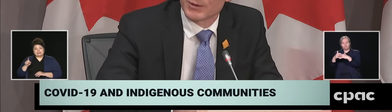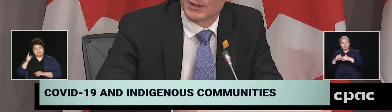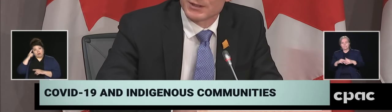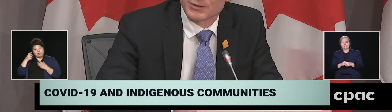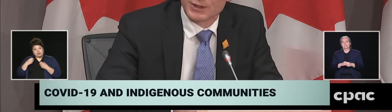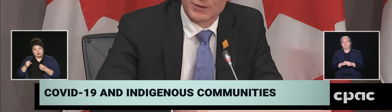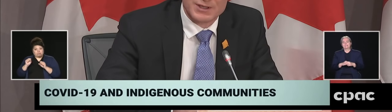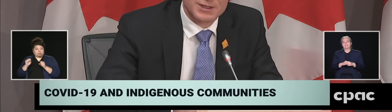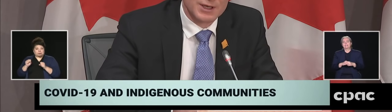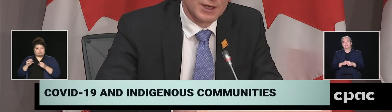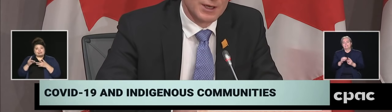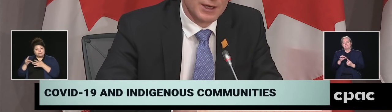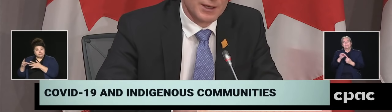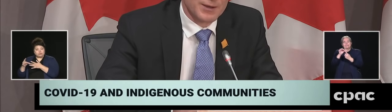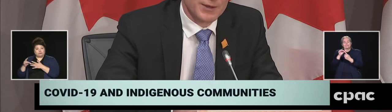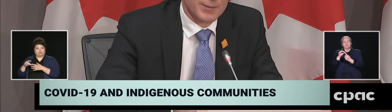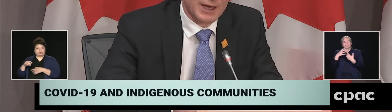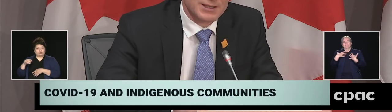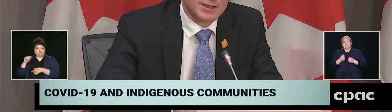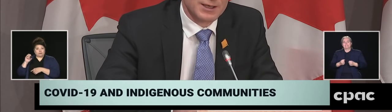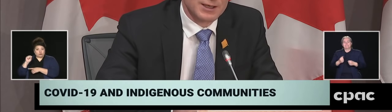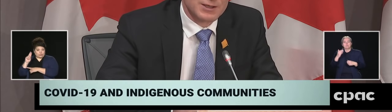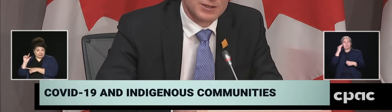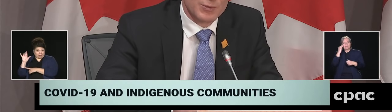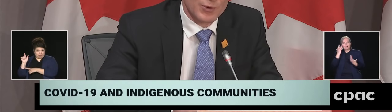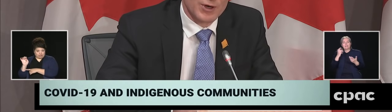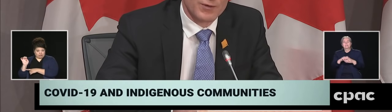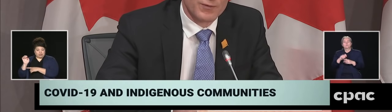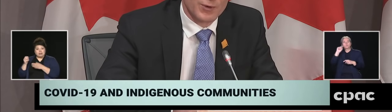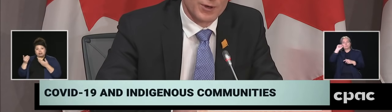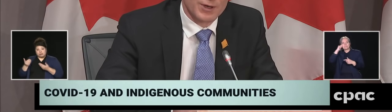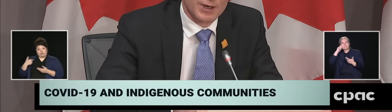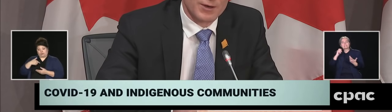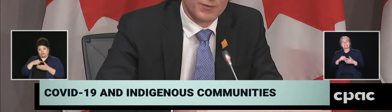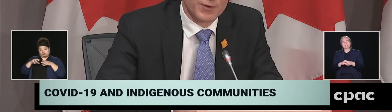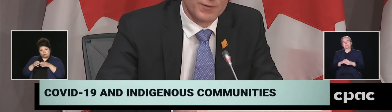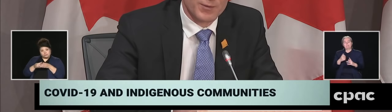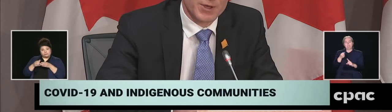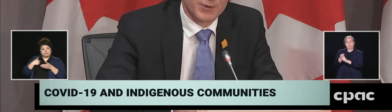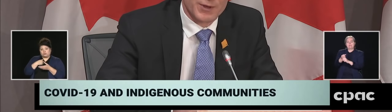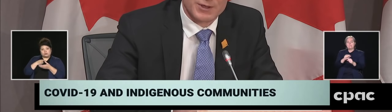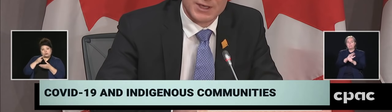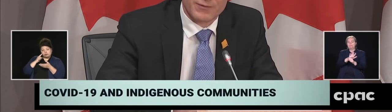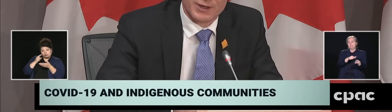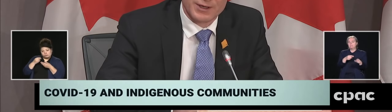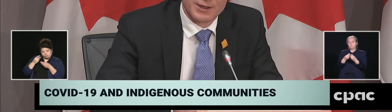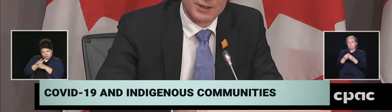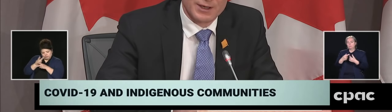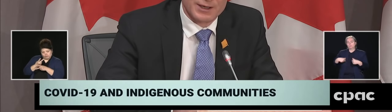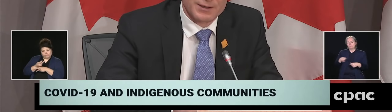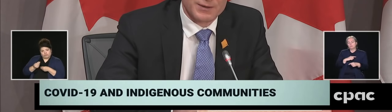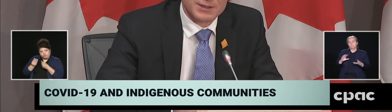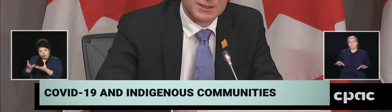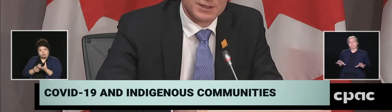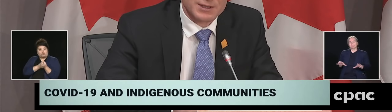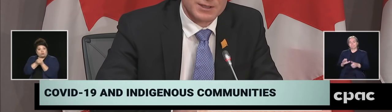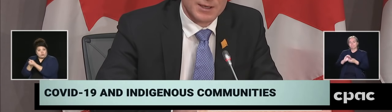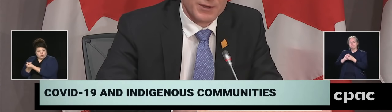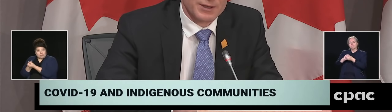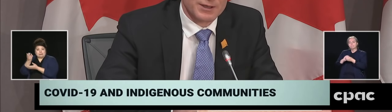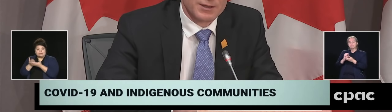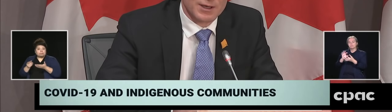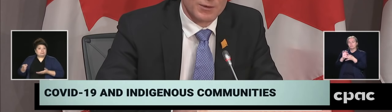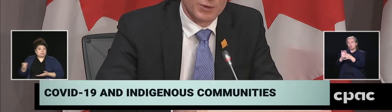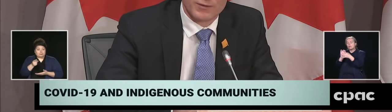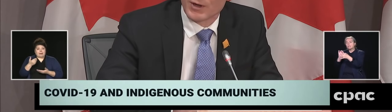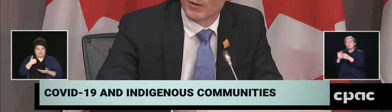with communities to increase the capacity in support for people that are suffering. This is